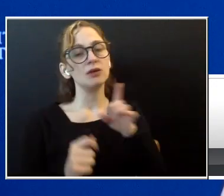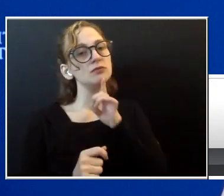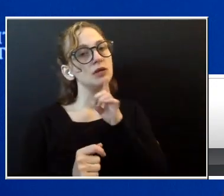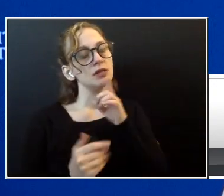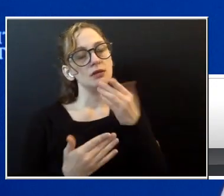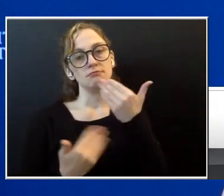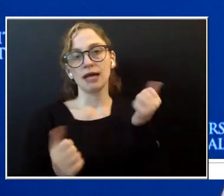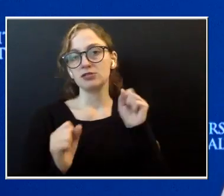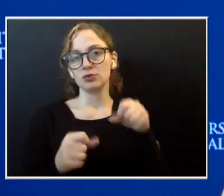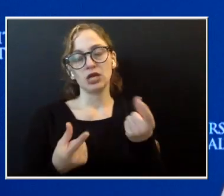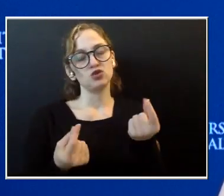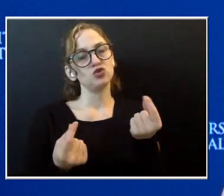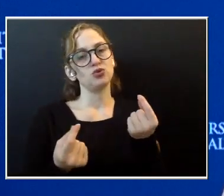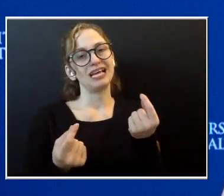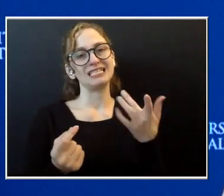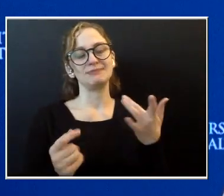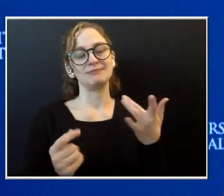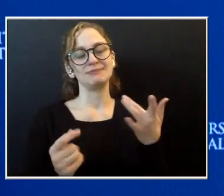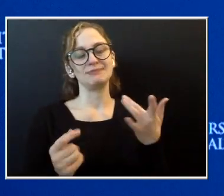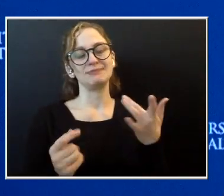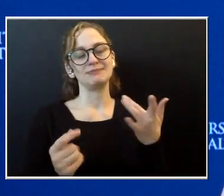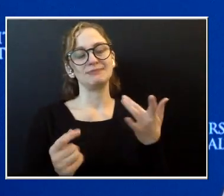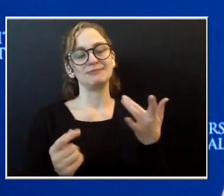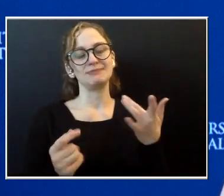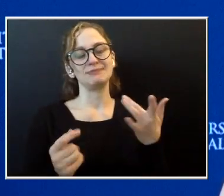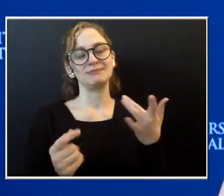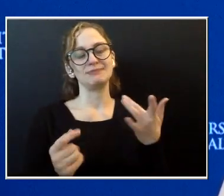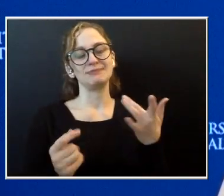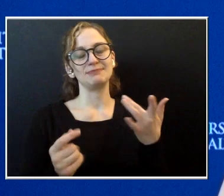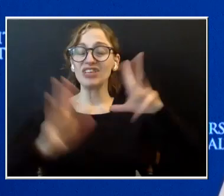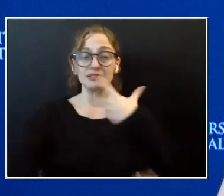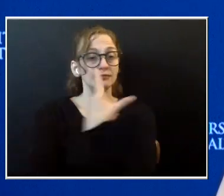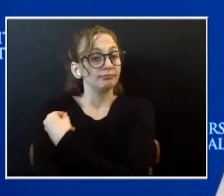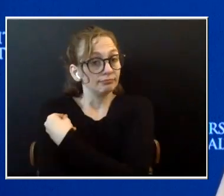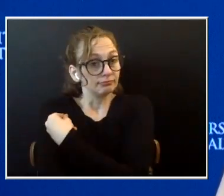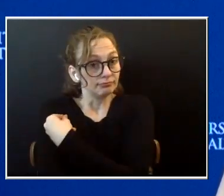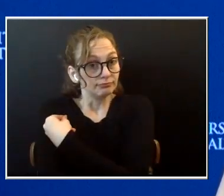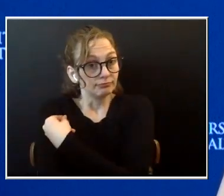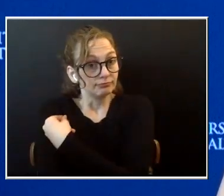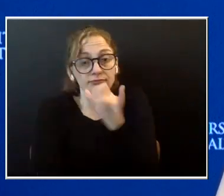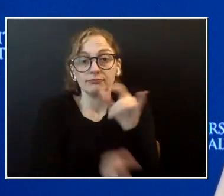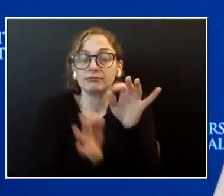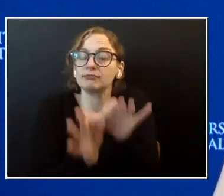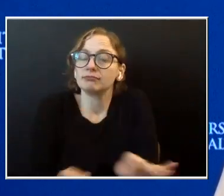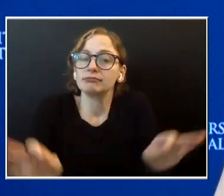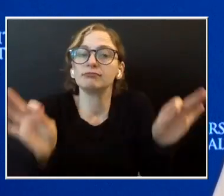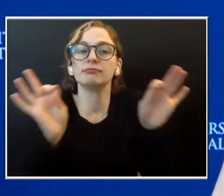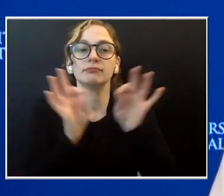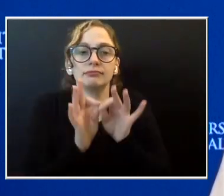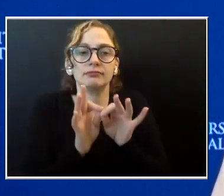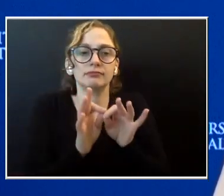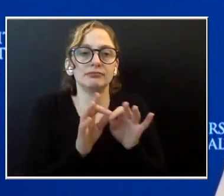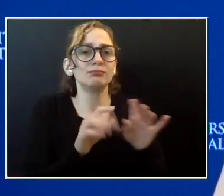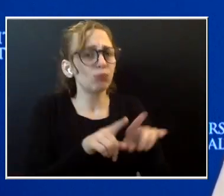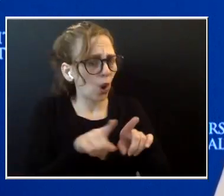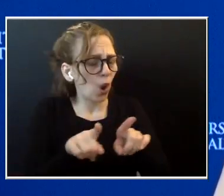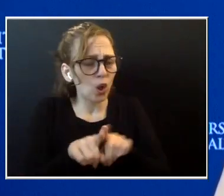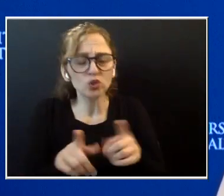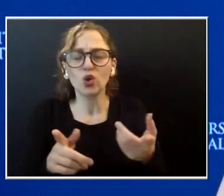So, obviously be up to date with your vaccines. That is vitally important. But it's the very simple things that you just talked about that I